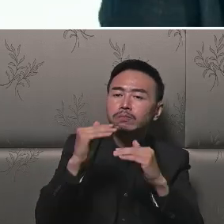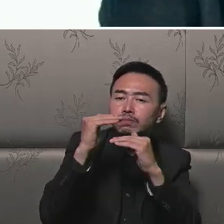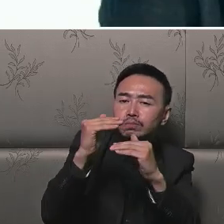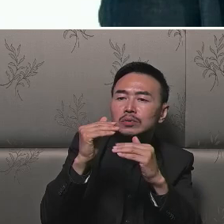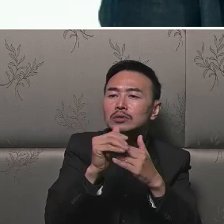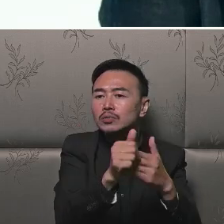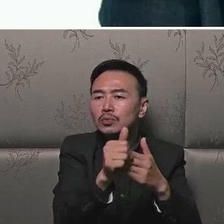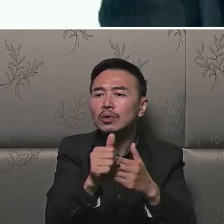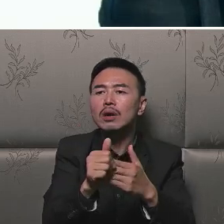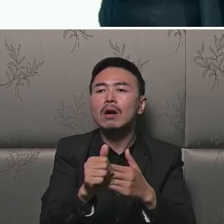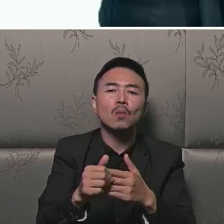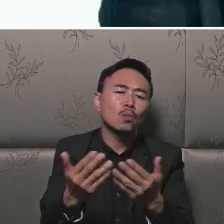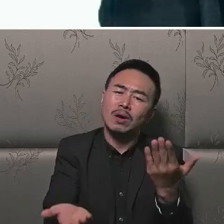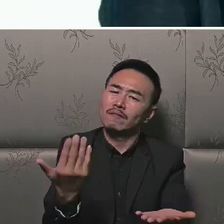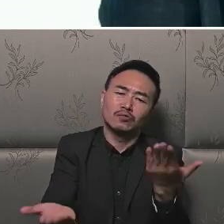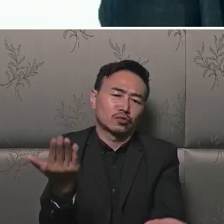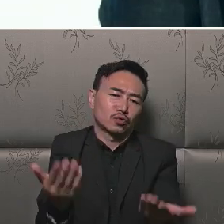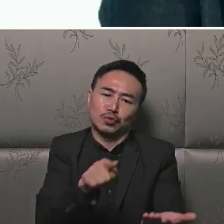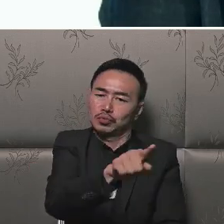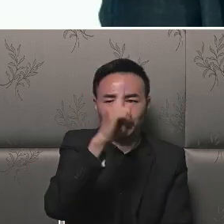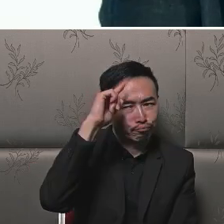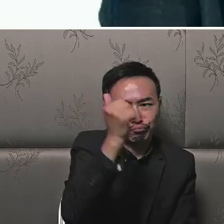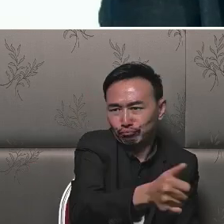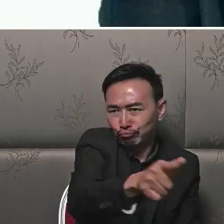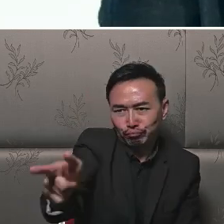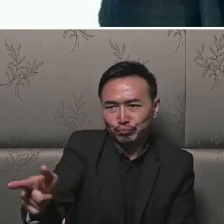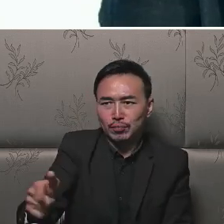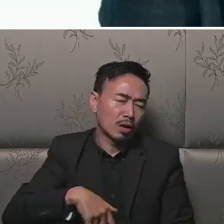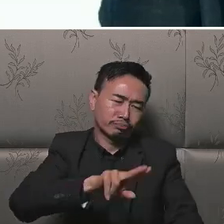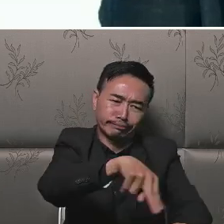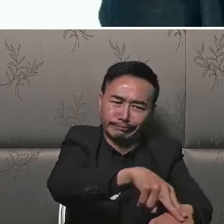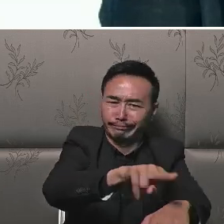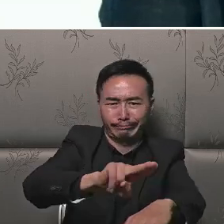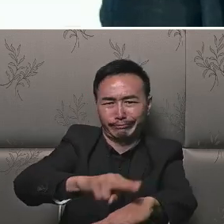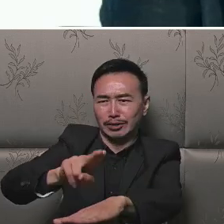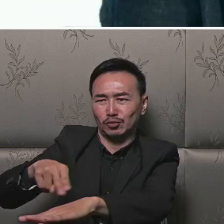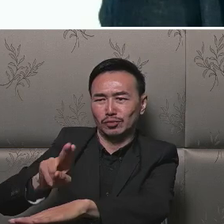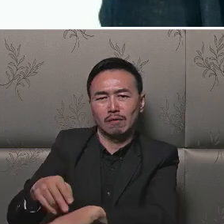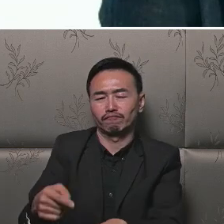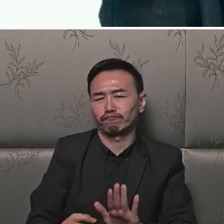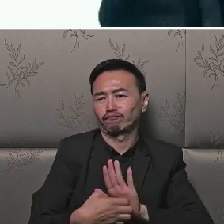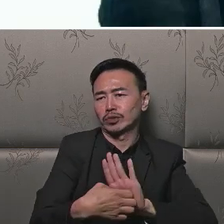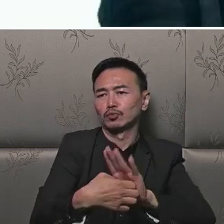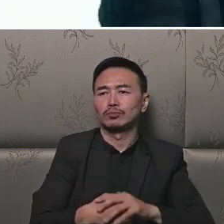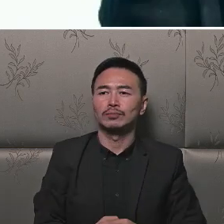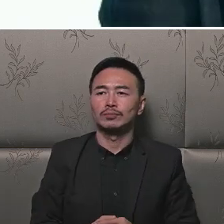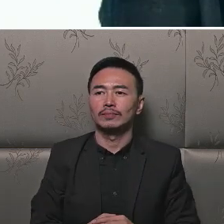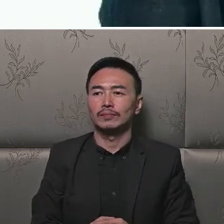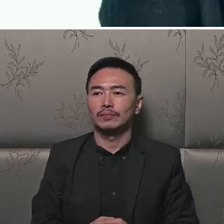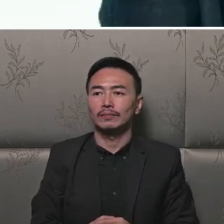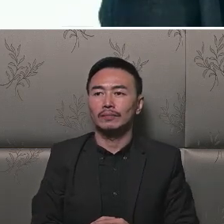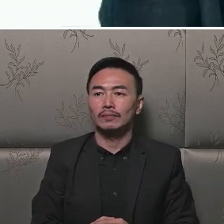lot of factors. Just for example, the kind of learners that we cater to,